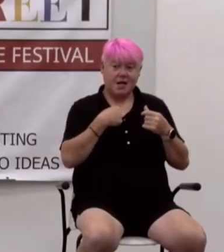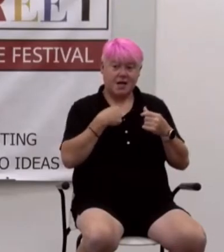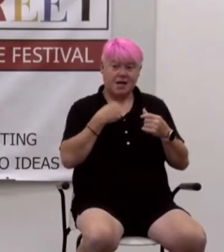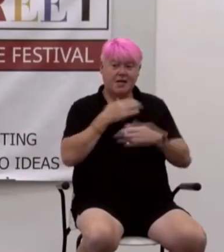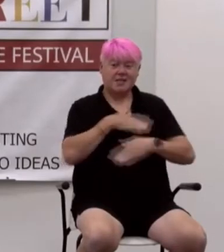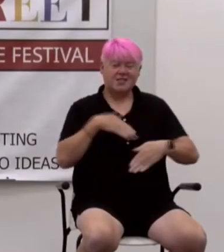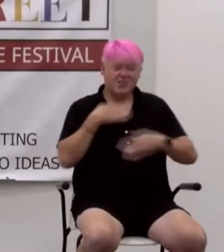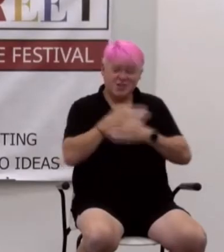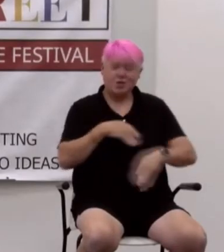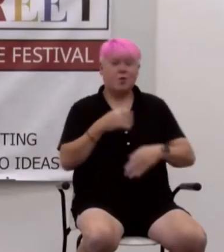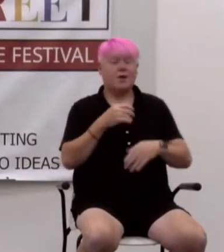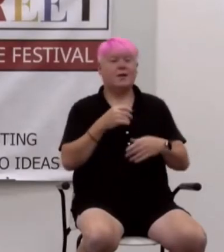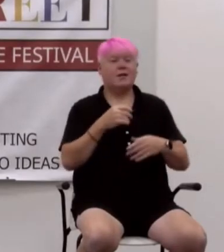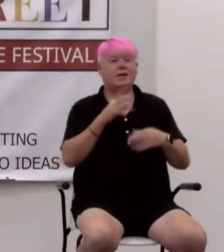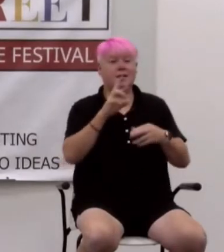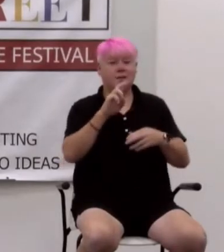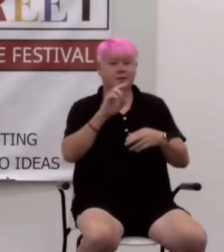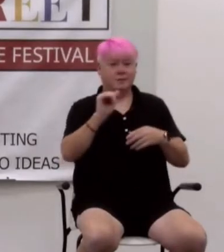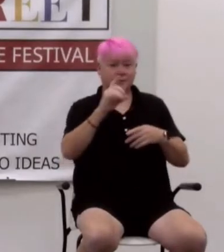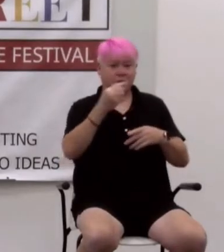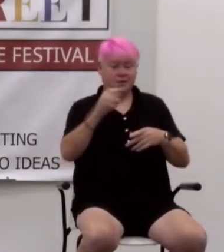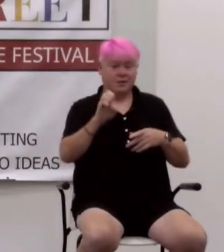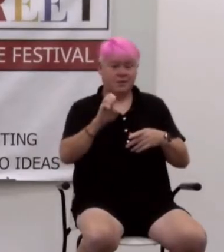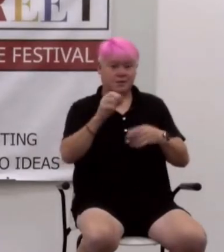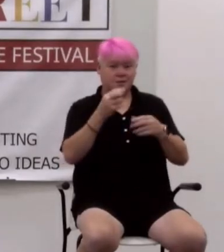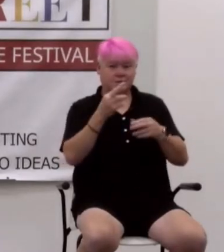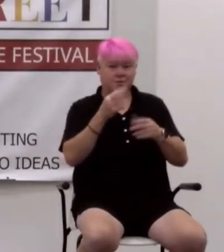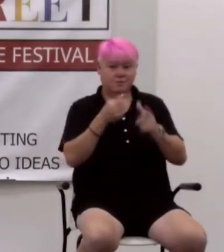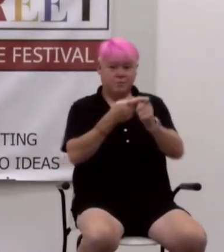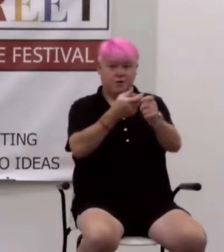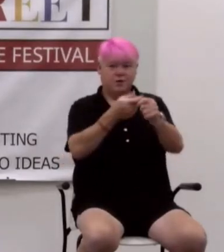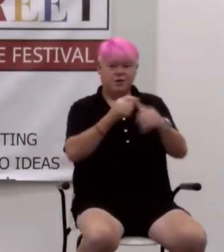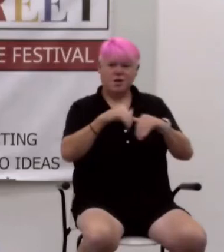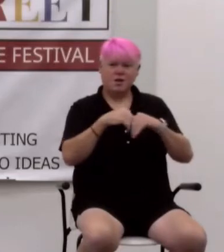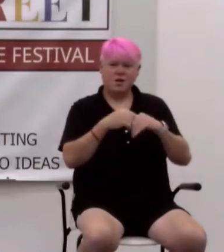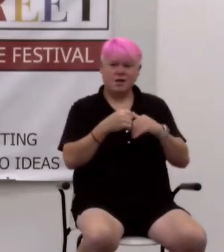so much. How did you know about those poisons?